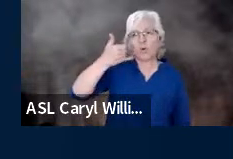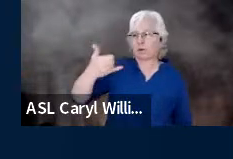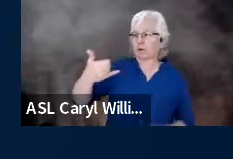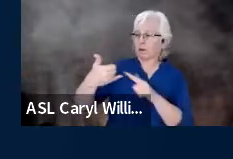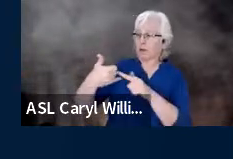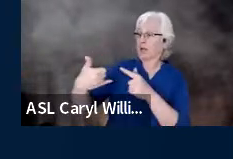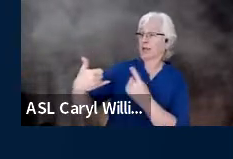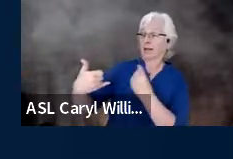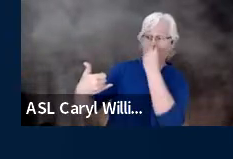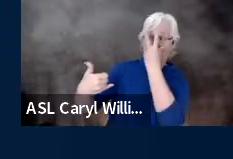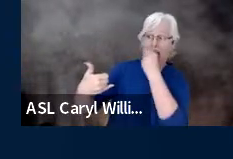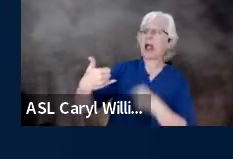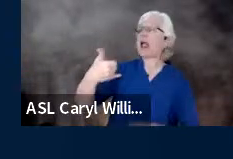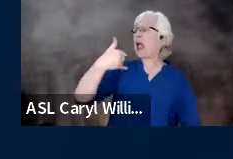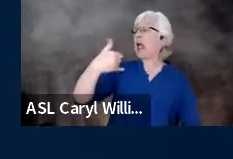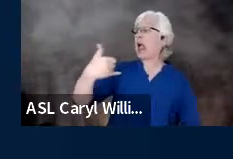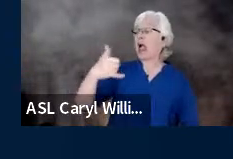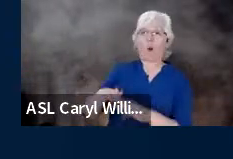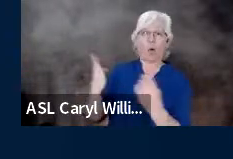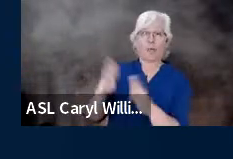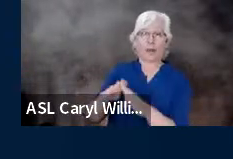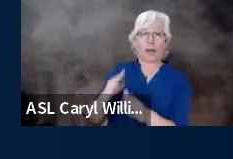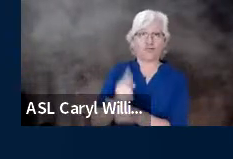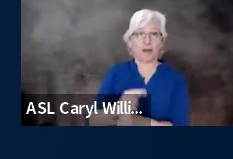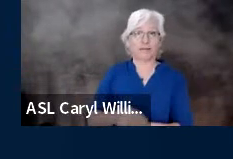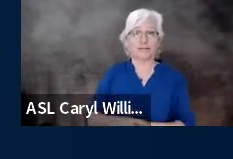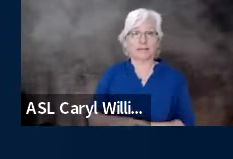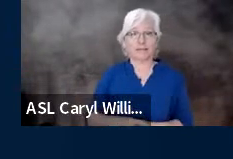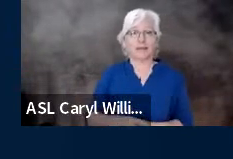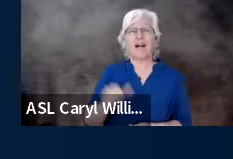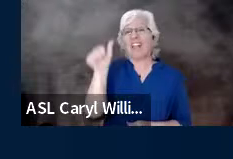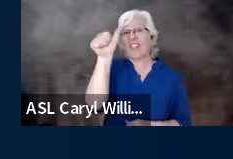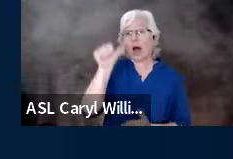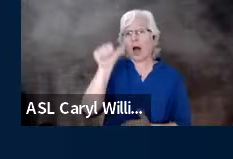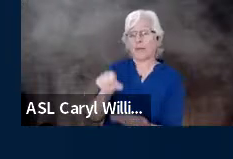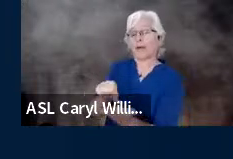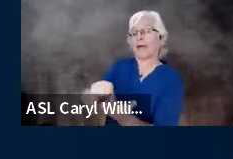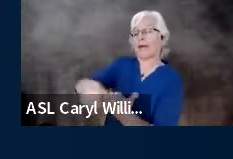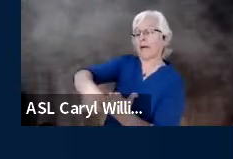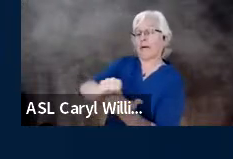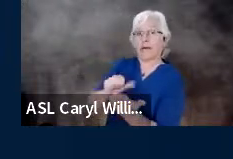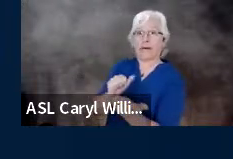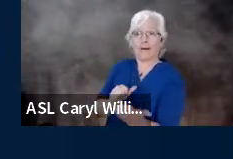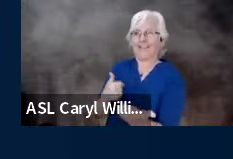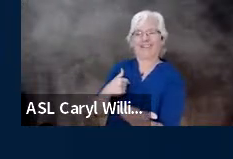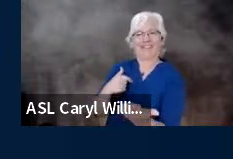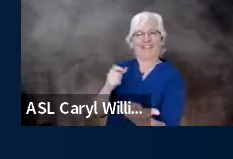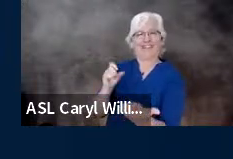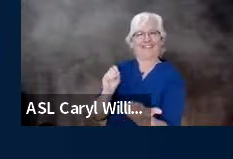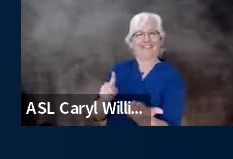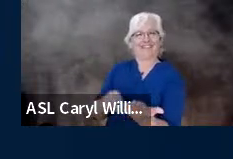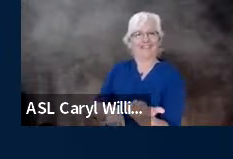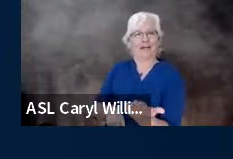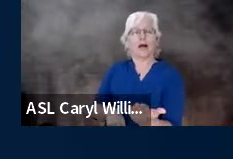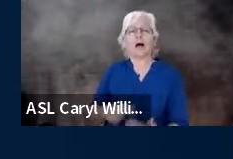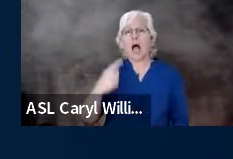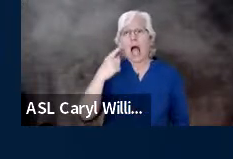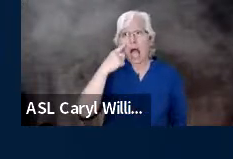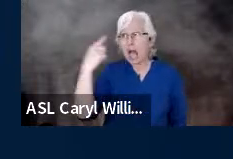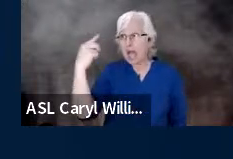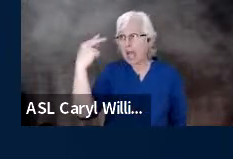thumbprints have long been used to identify individuals. Retina scans are